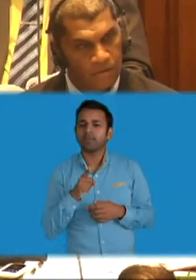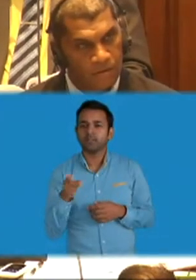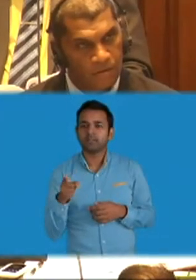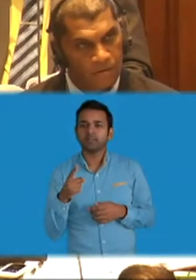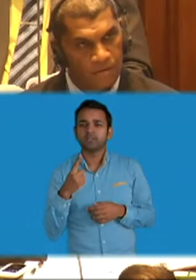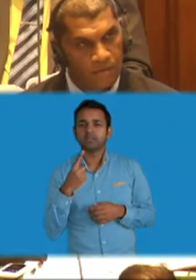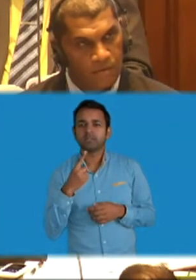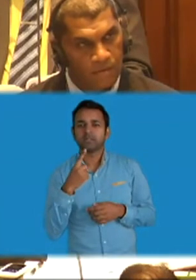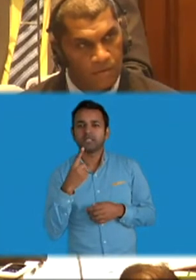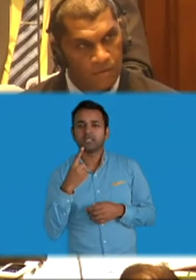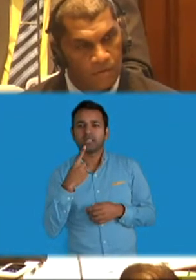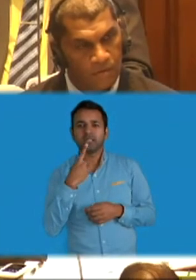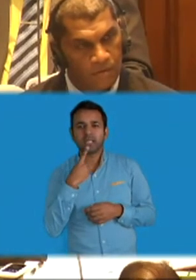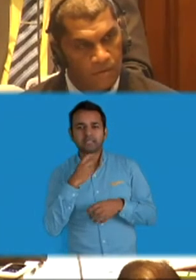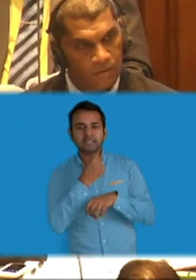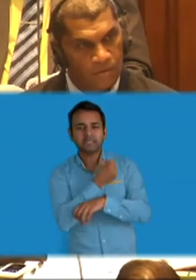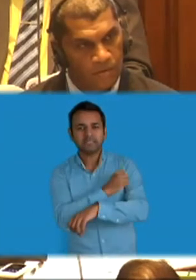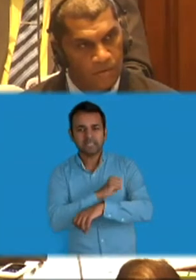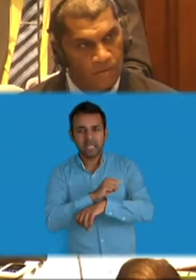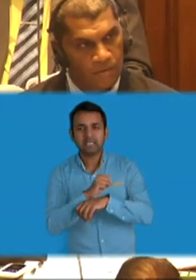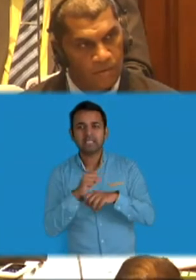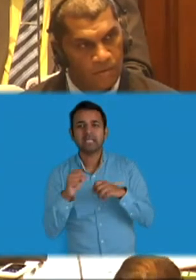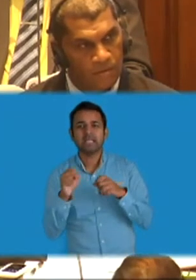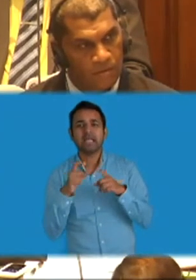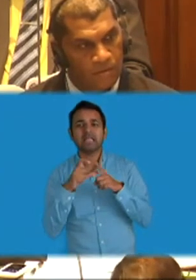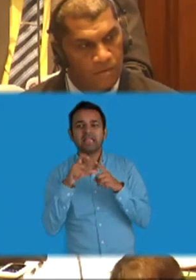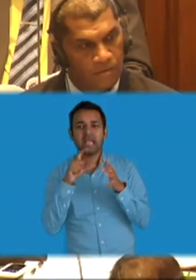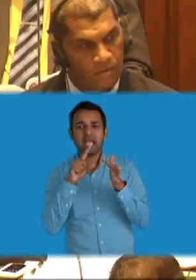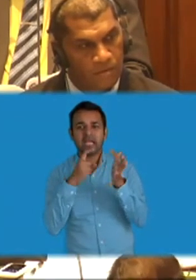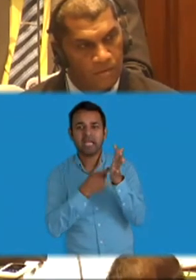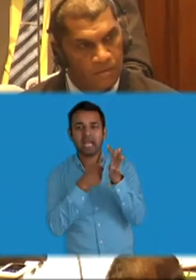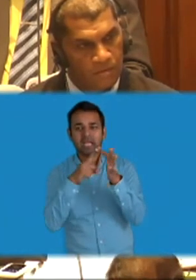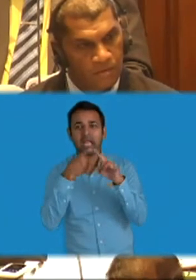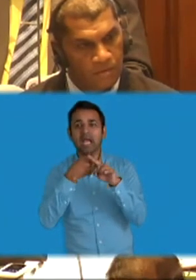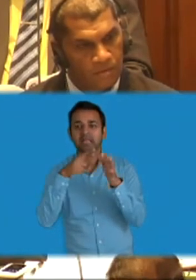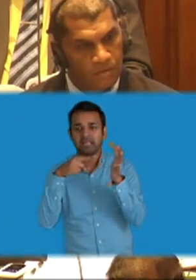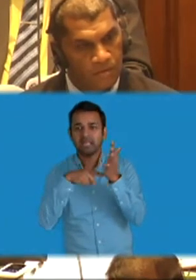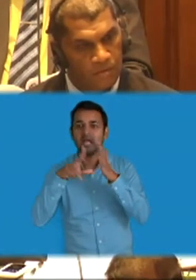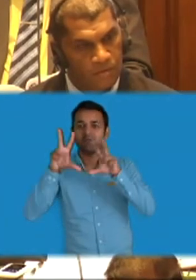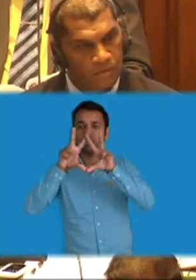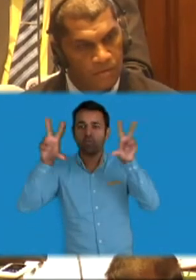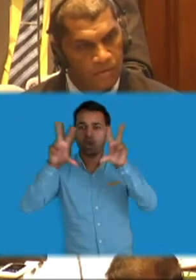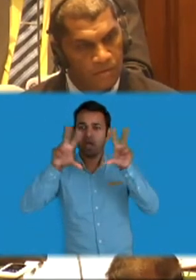in Rakete area. And I'm sorry